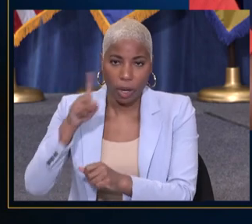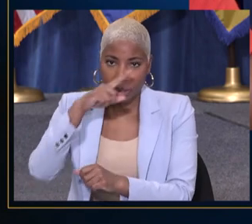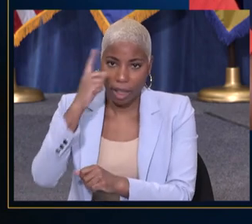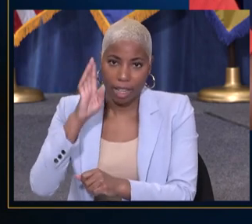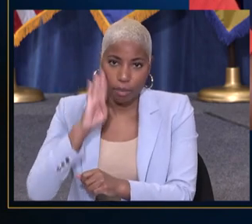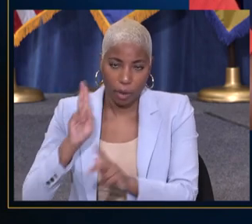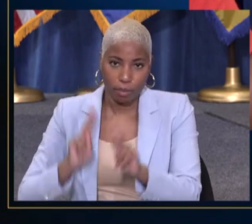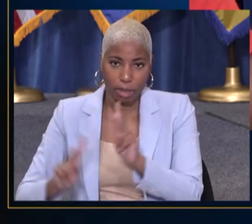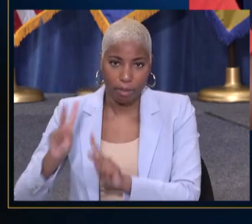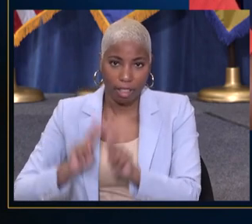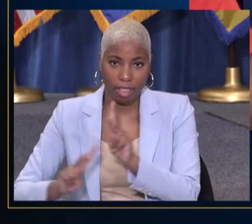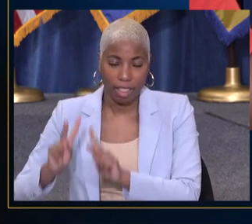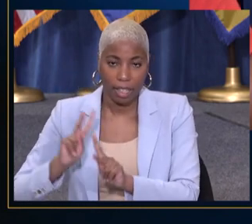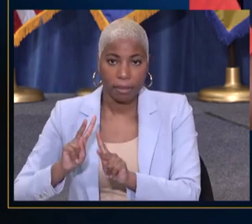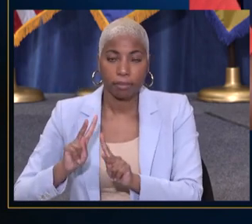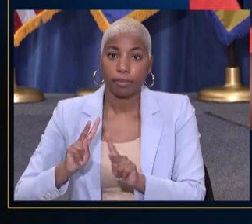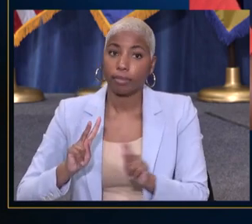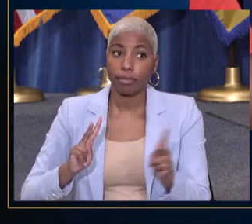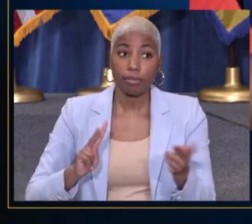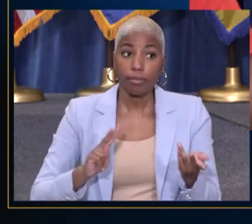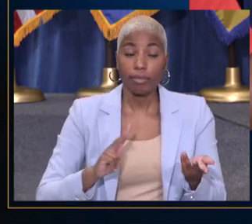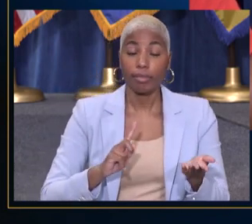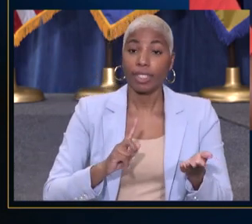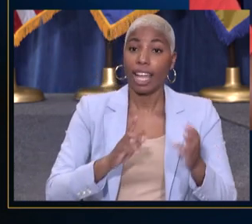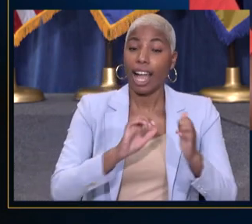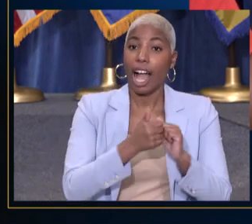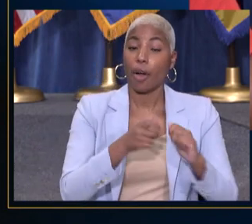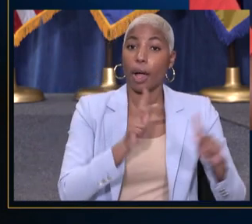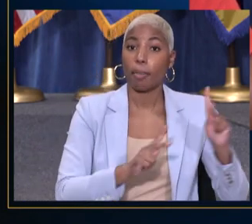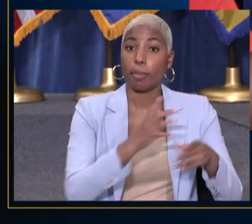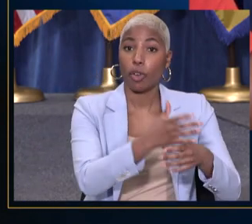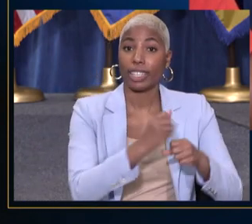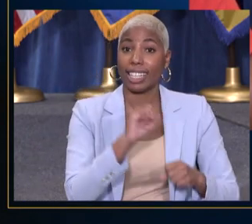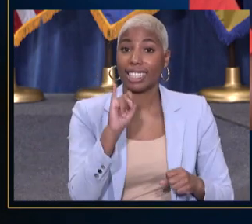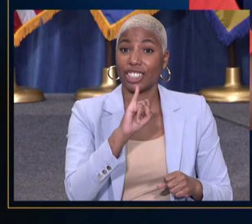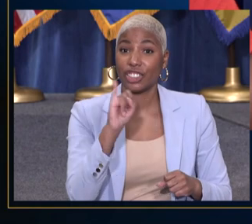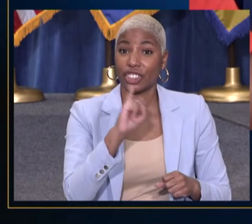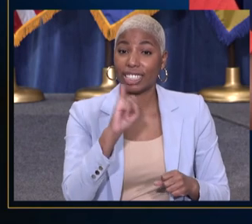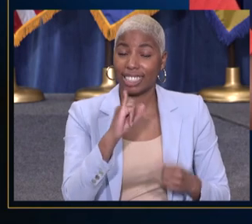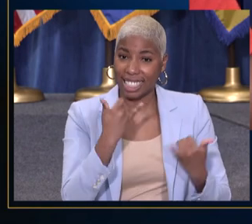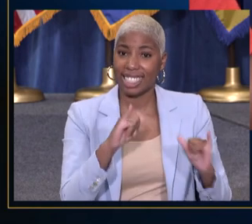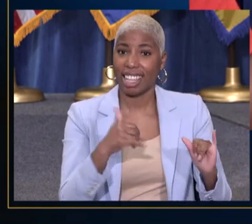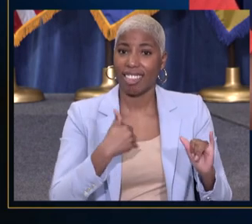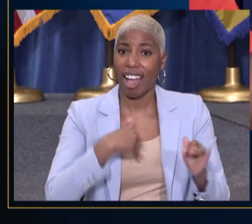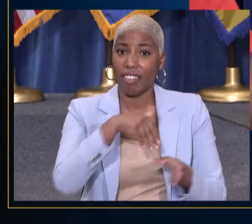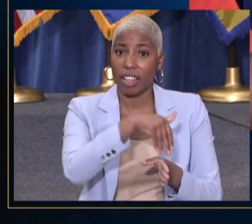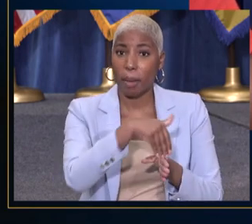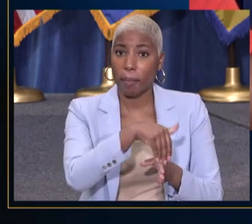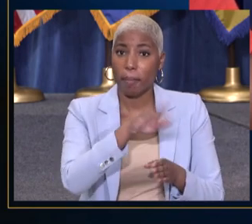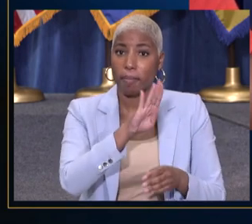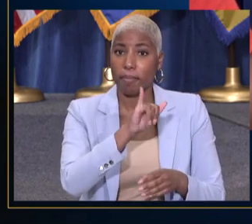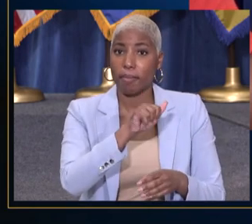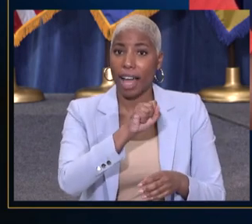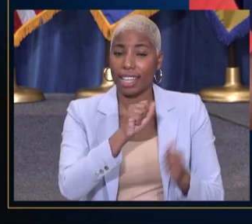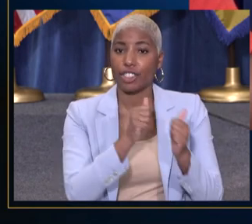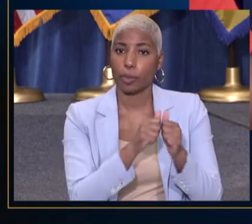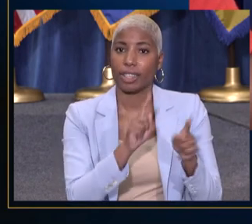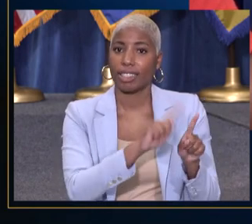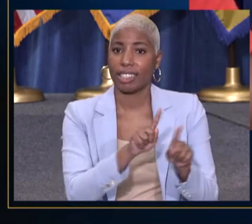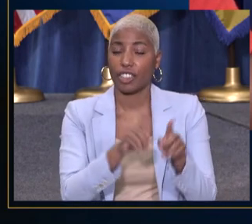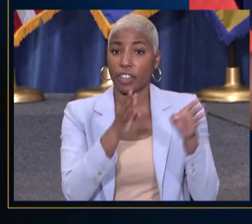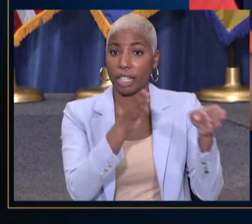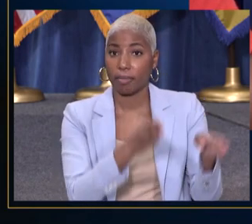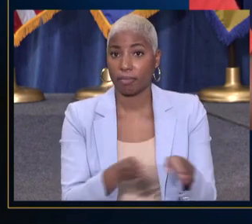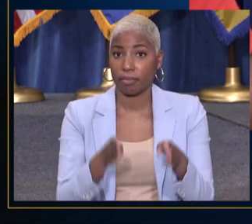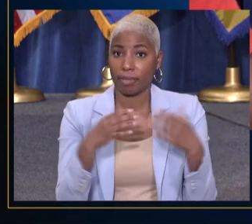Even how people get insured, there are inherent biases in some of those plans. And